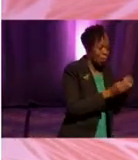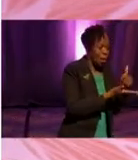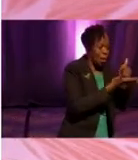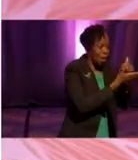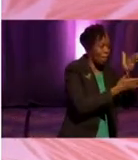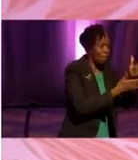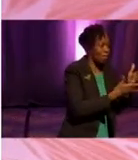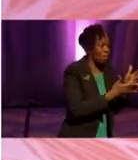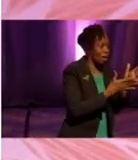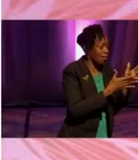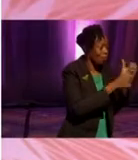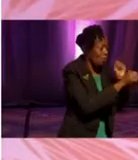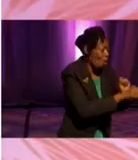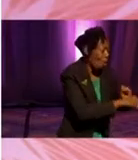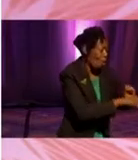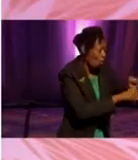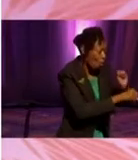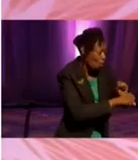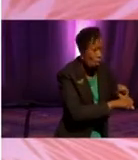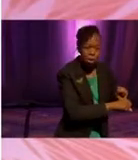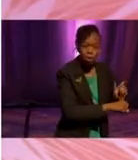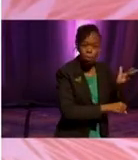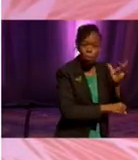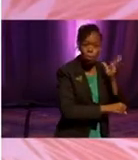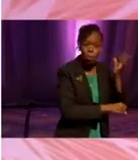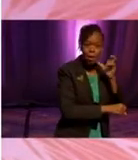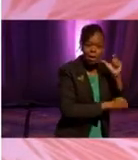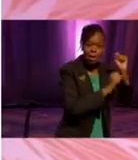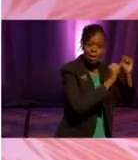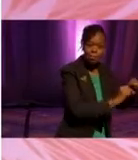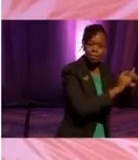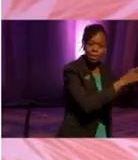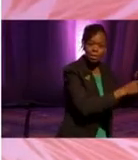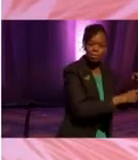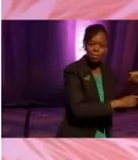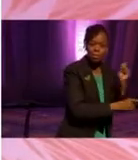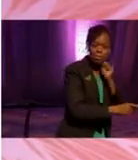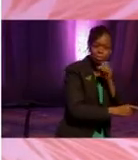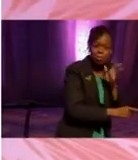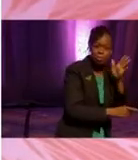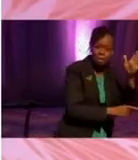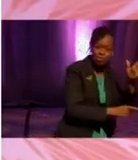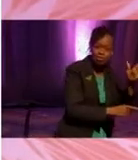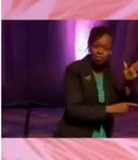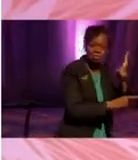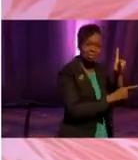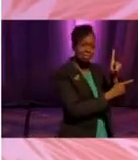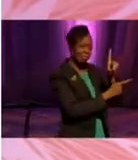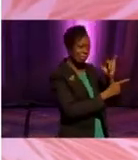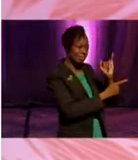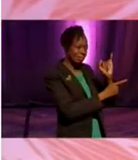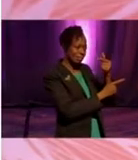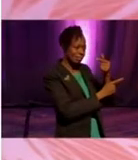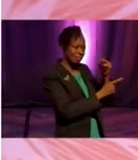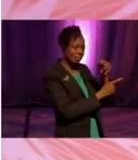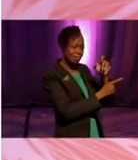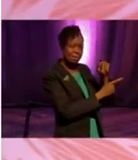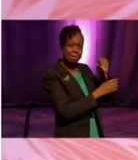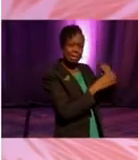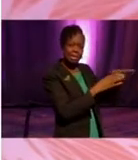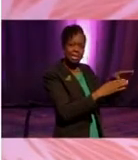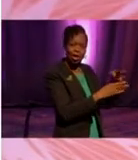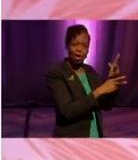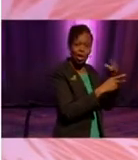have the dignity of being cared for in their own homes? And so we need to really be focused